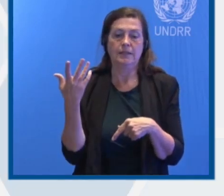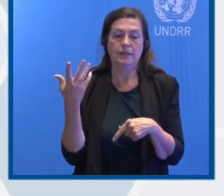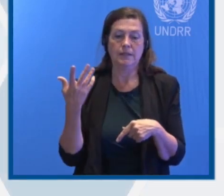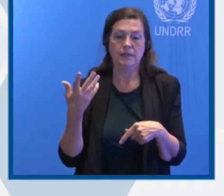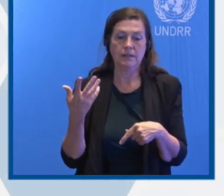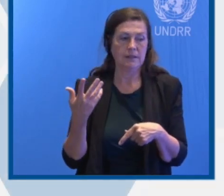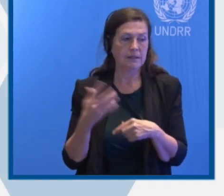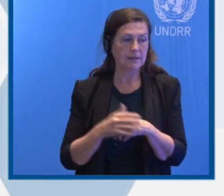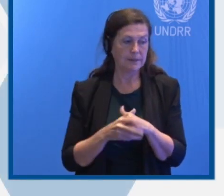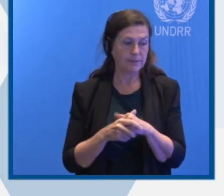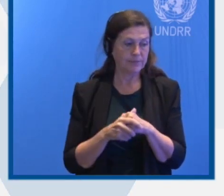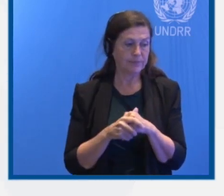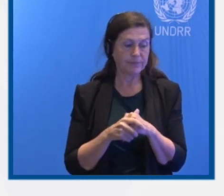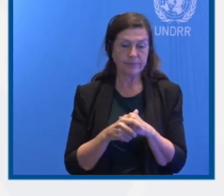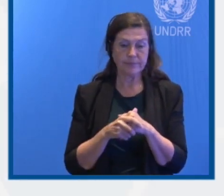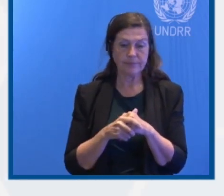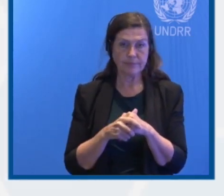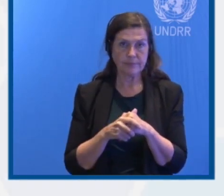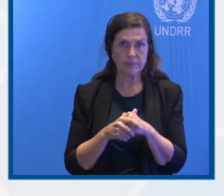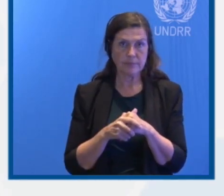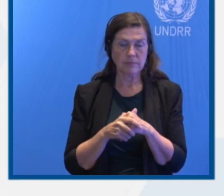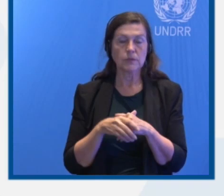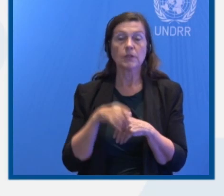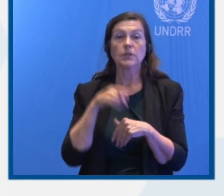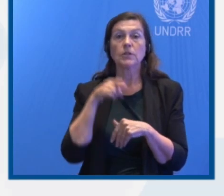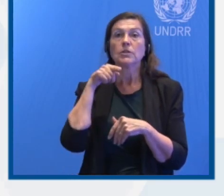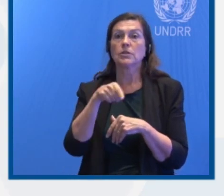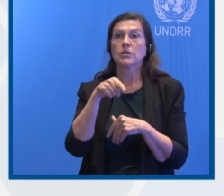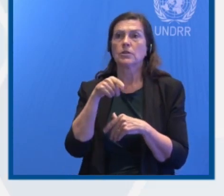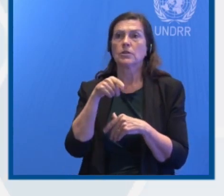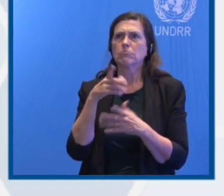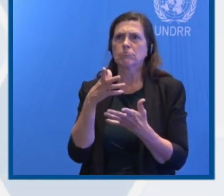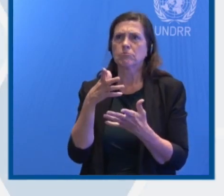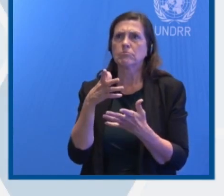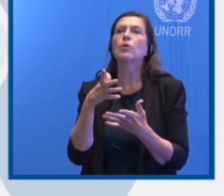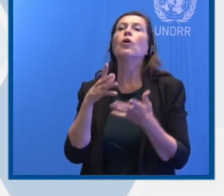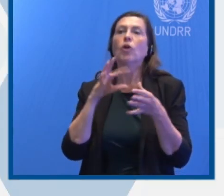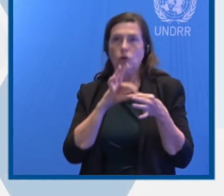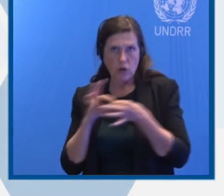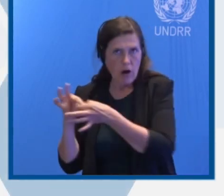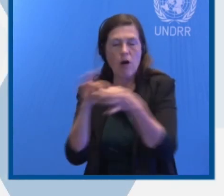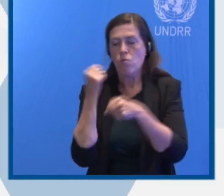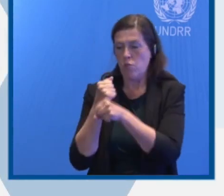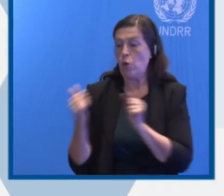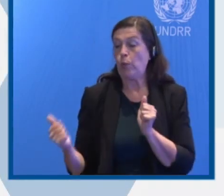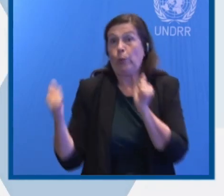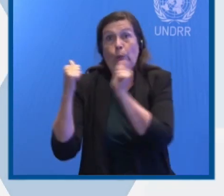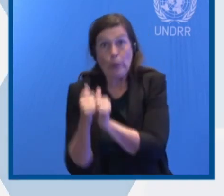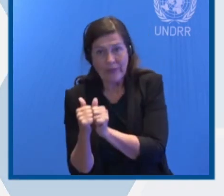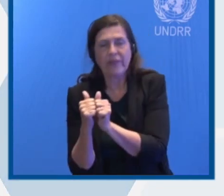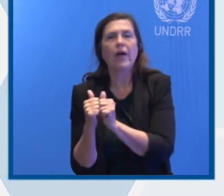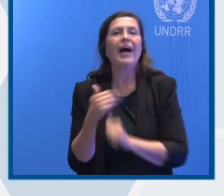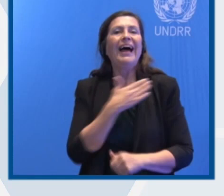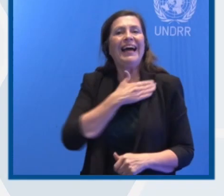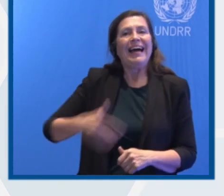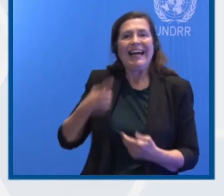consider also cooperation with the insurance sector, because the experience of flood